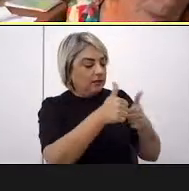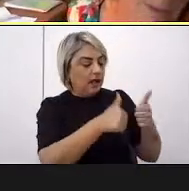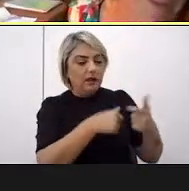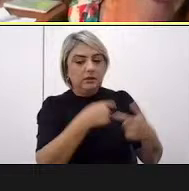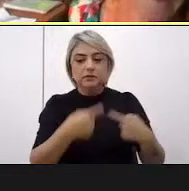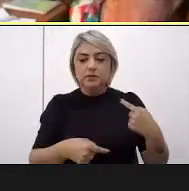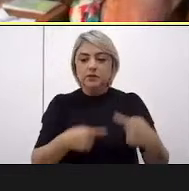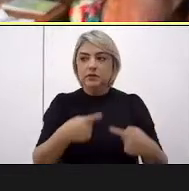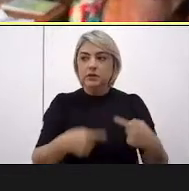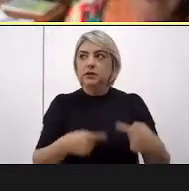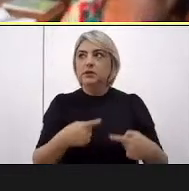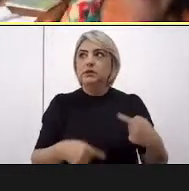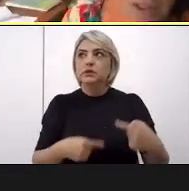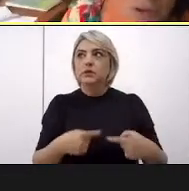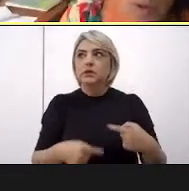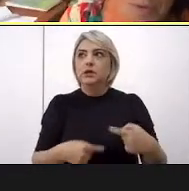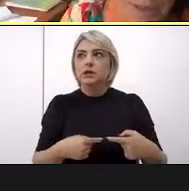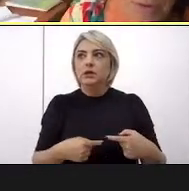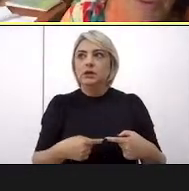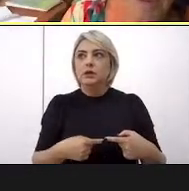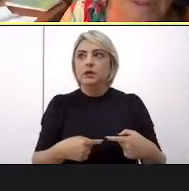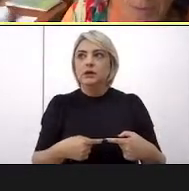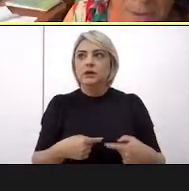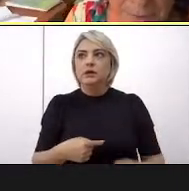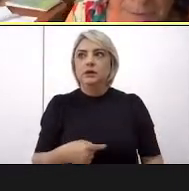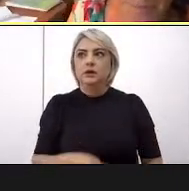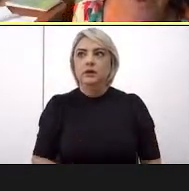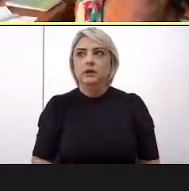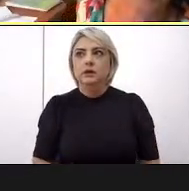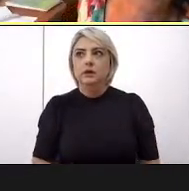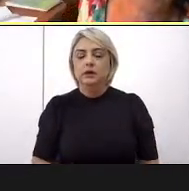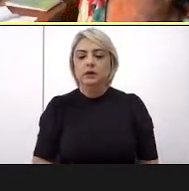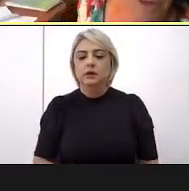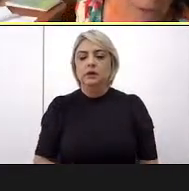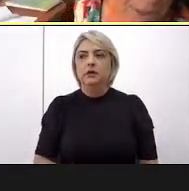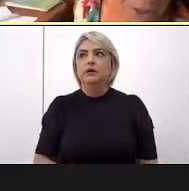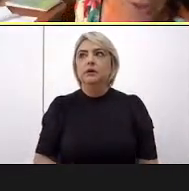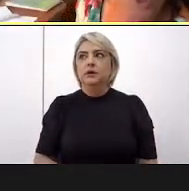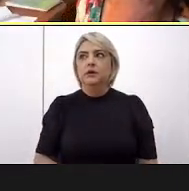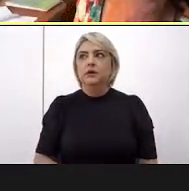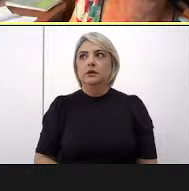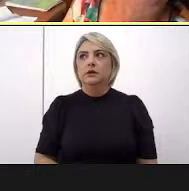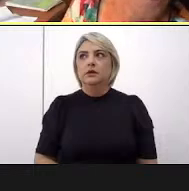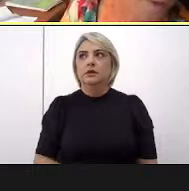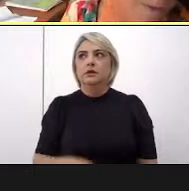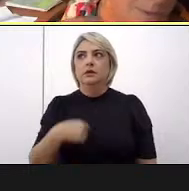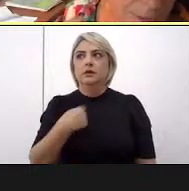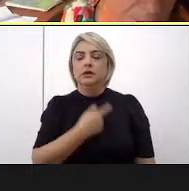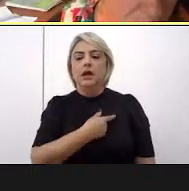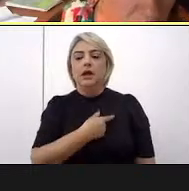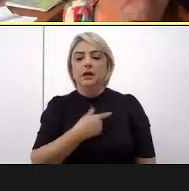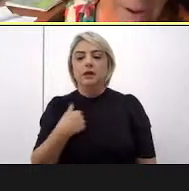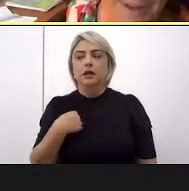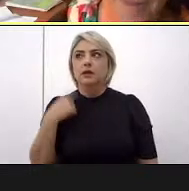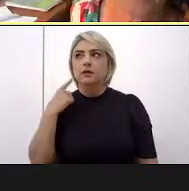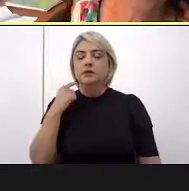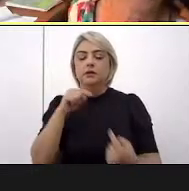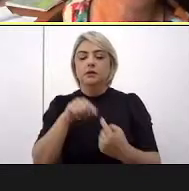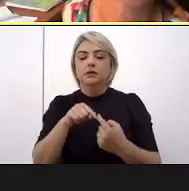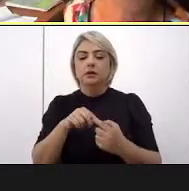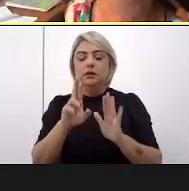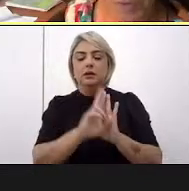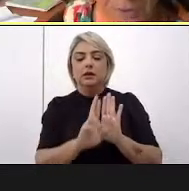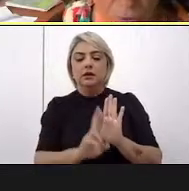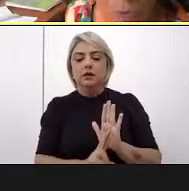sense building, the attention we bring to the sense building in policies and in regulation, the role of ideas,